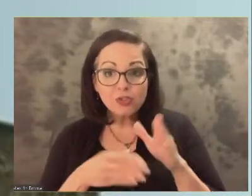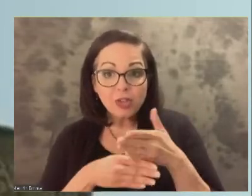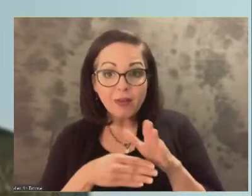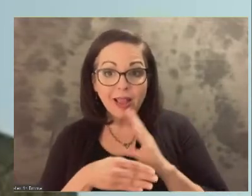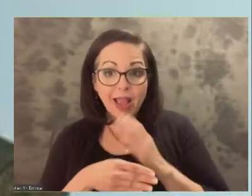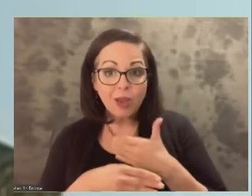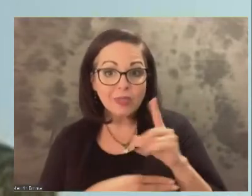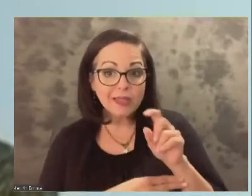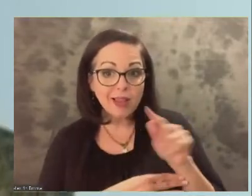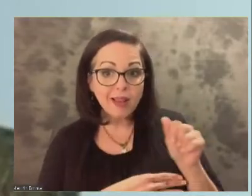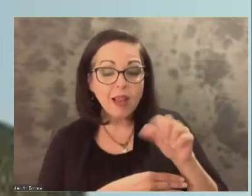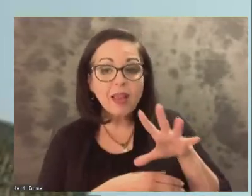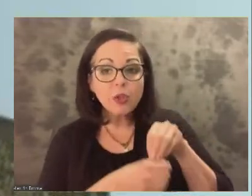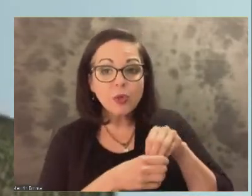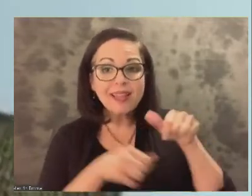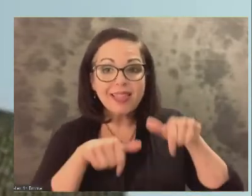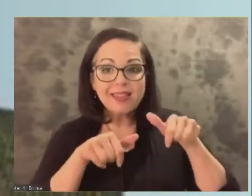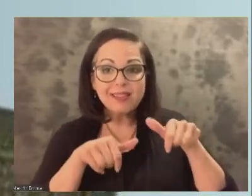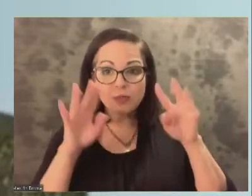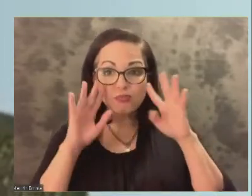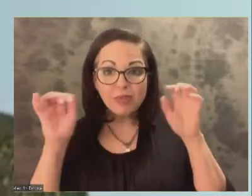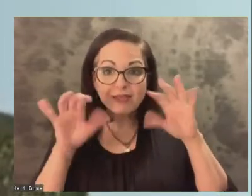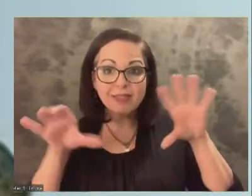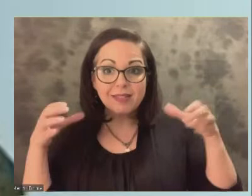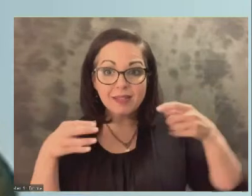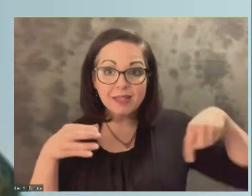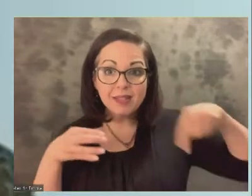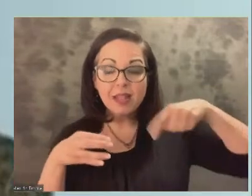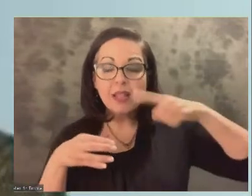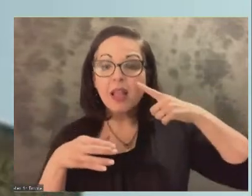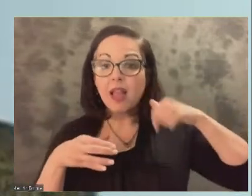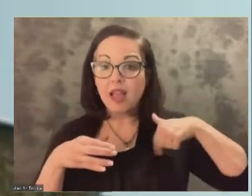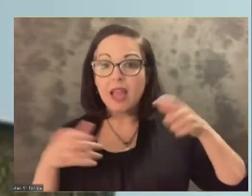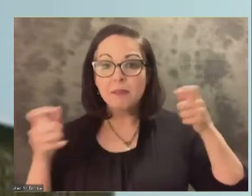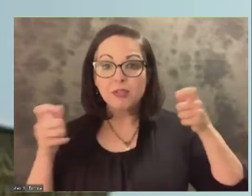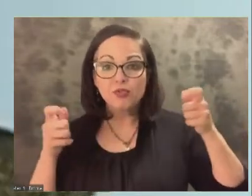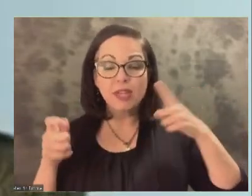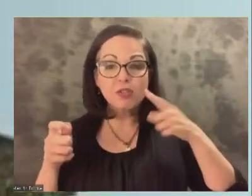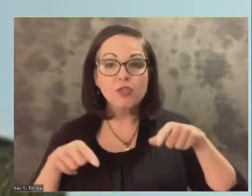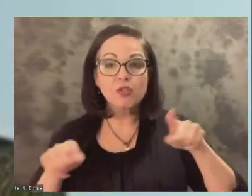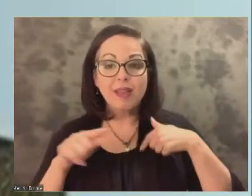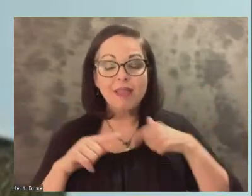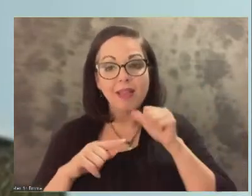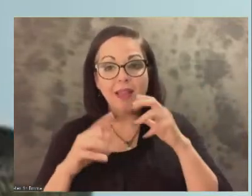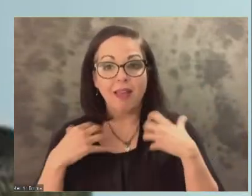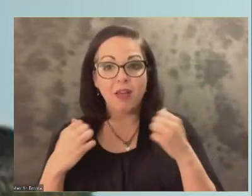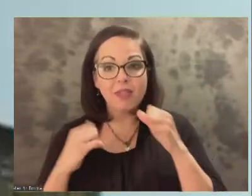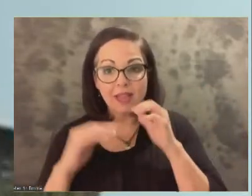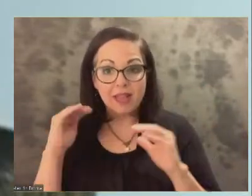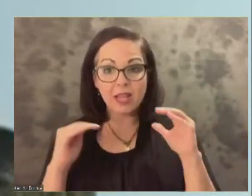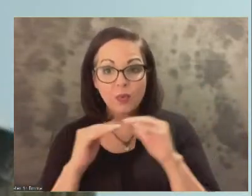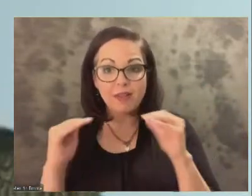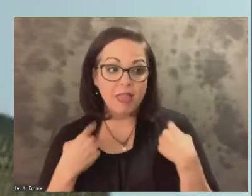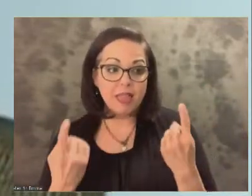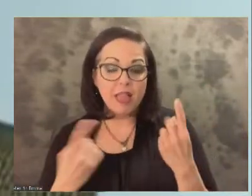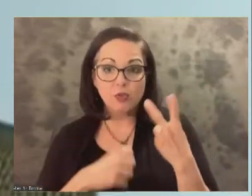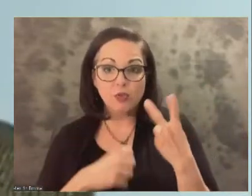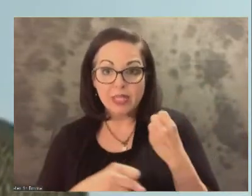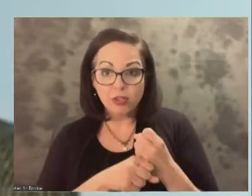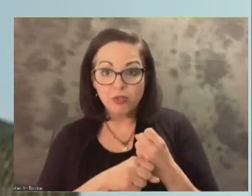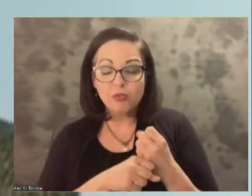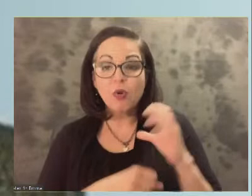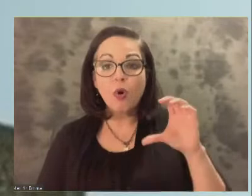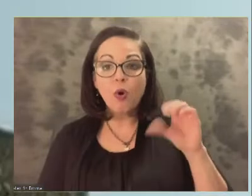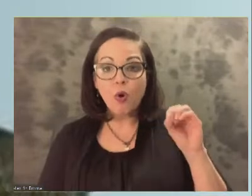the administration, of what we've been seeing about health inequities during the pandemic for the last 2 years. OCHIN has